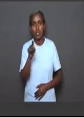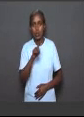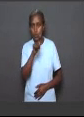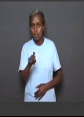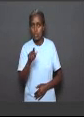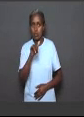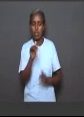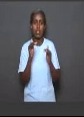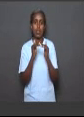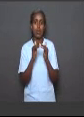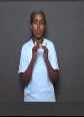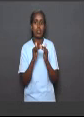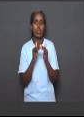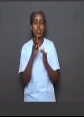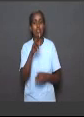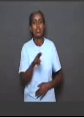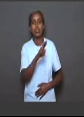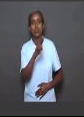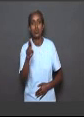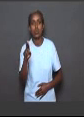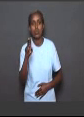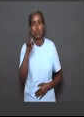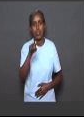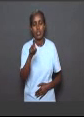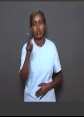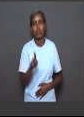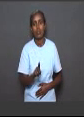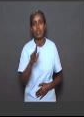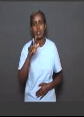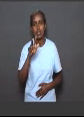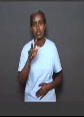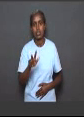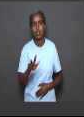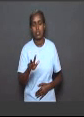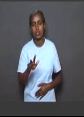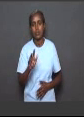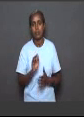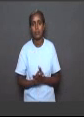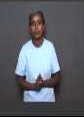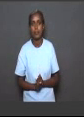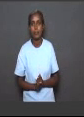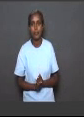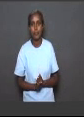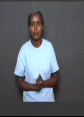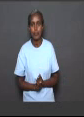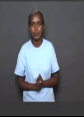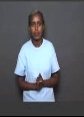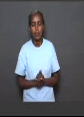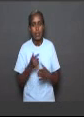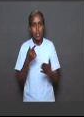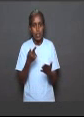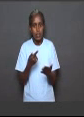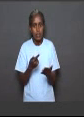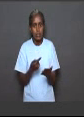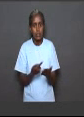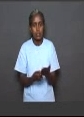y equals the square root of x over 3. This